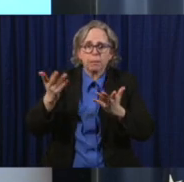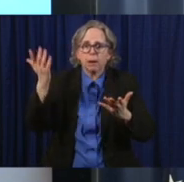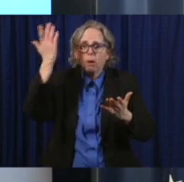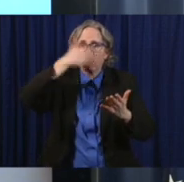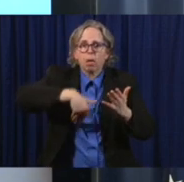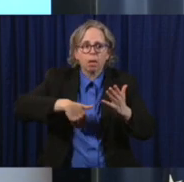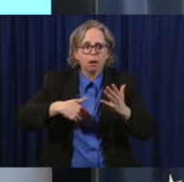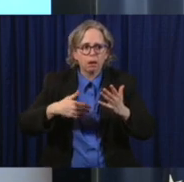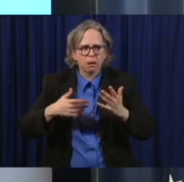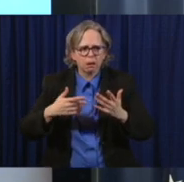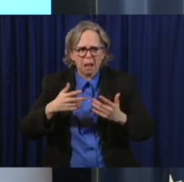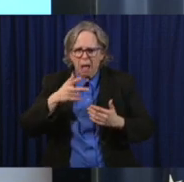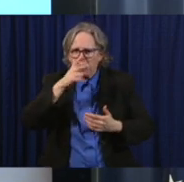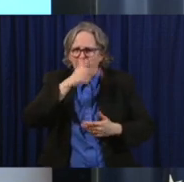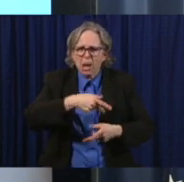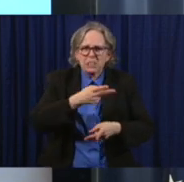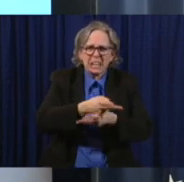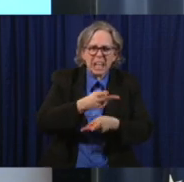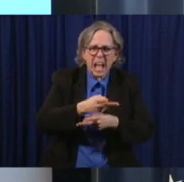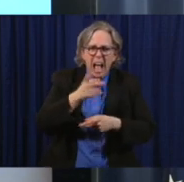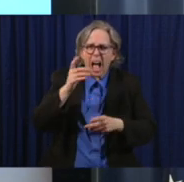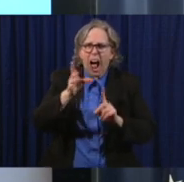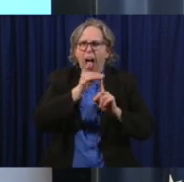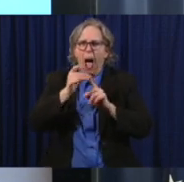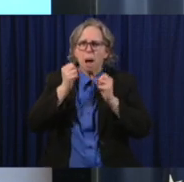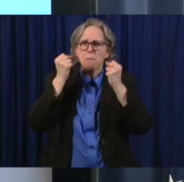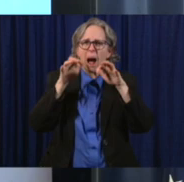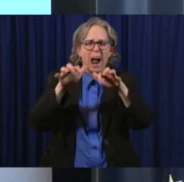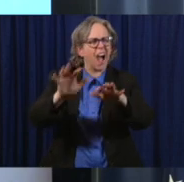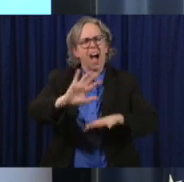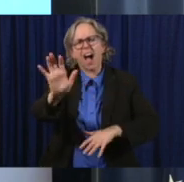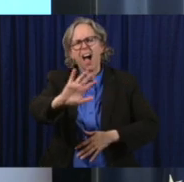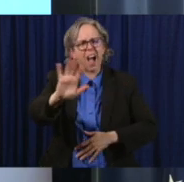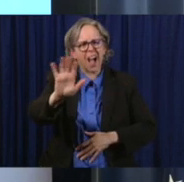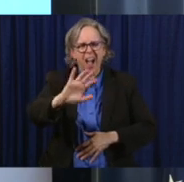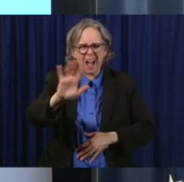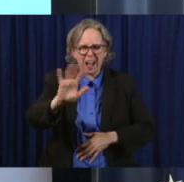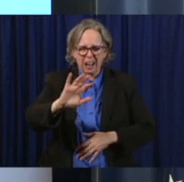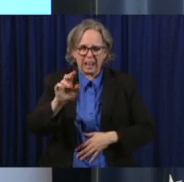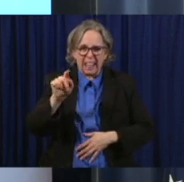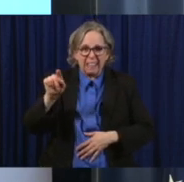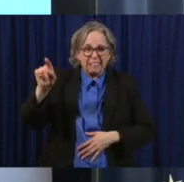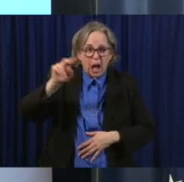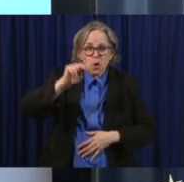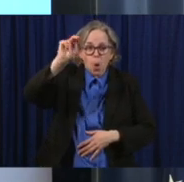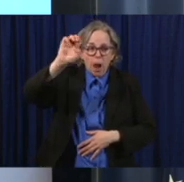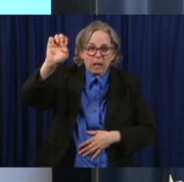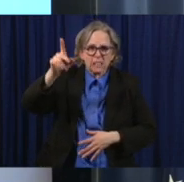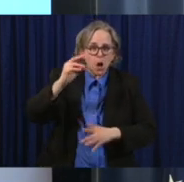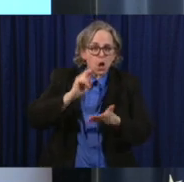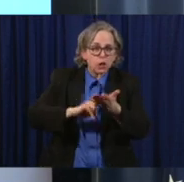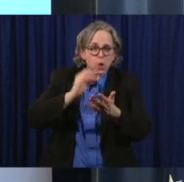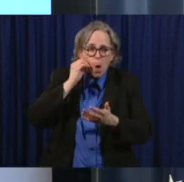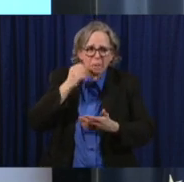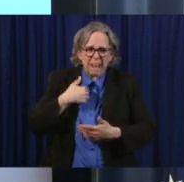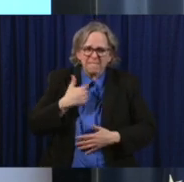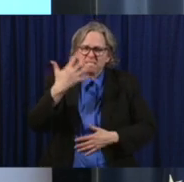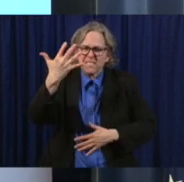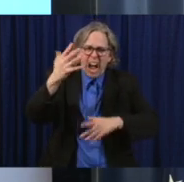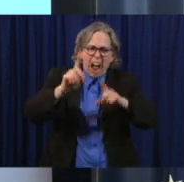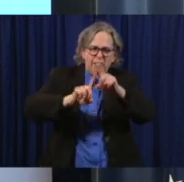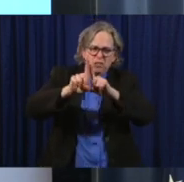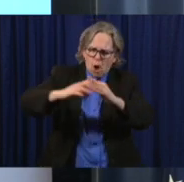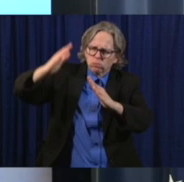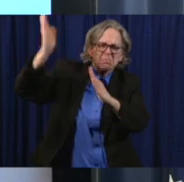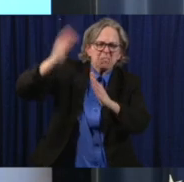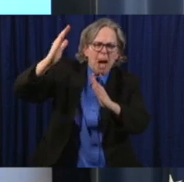of care. In fact, this particular nursing home that I was talking to was a 5-star rated home, very highly regarded.